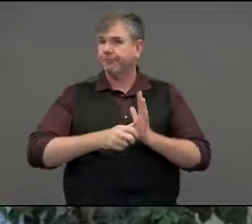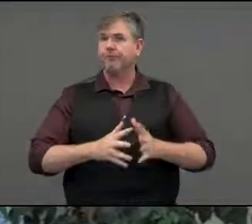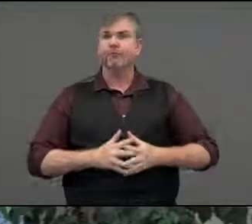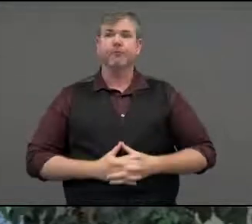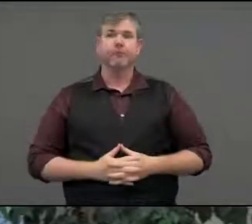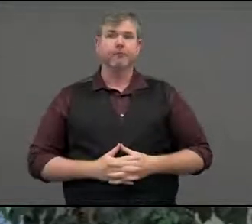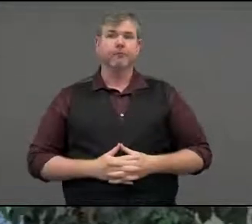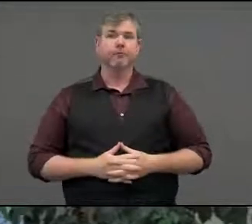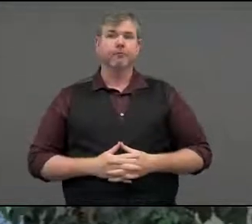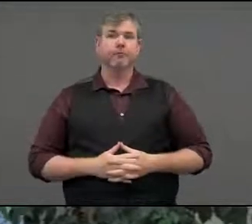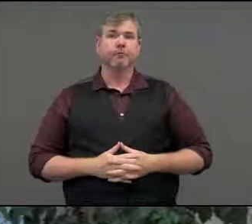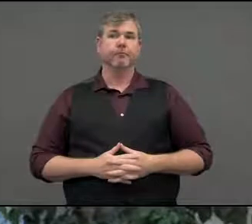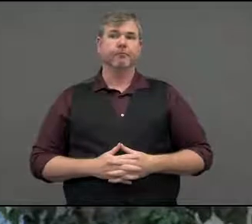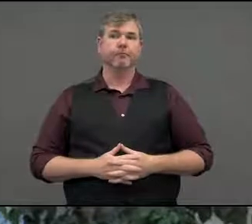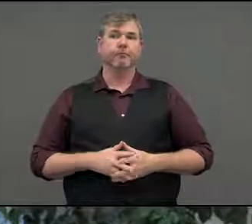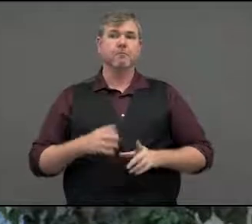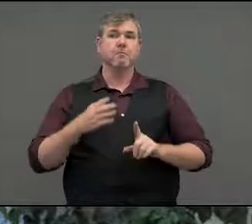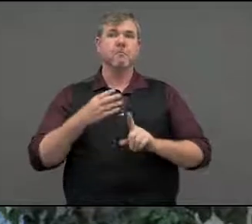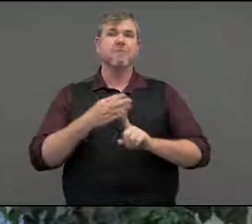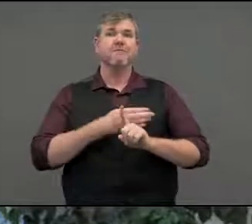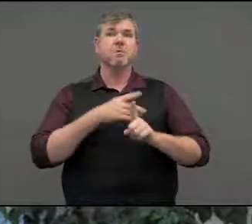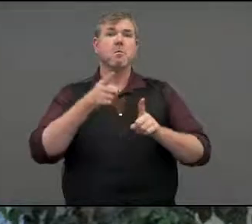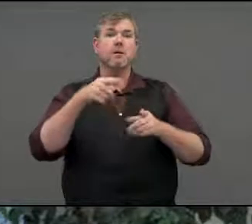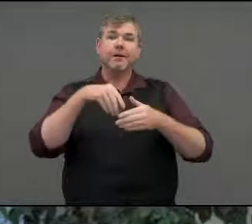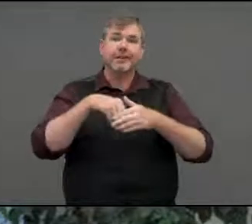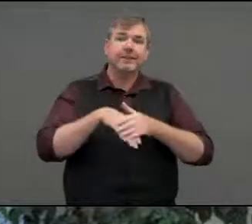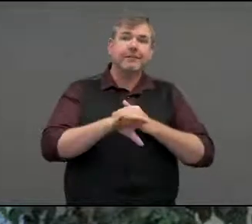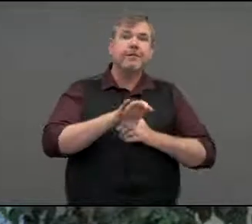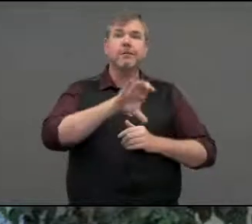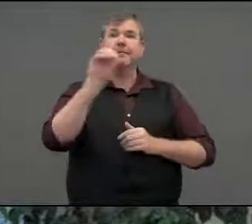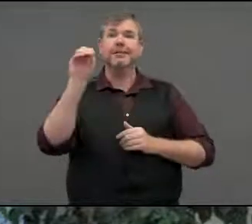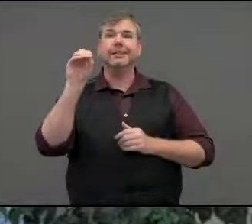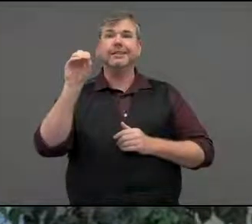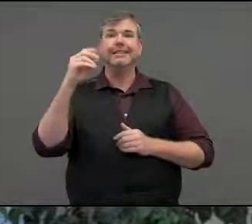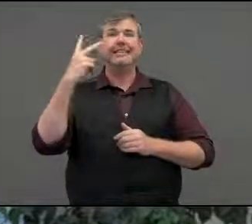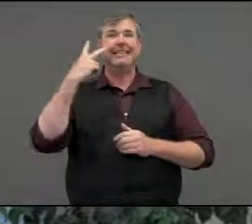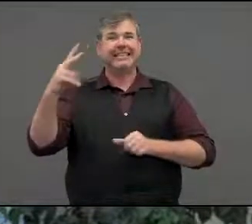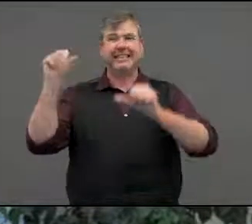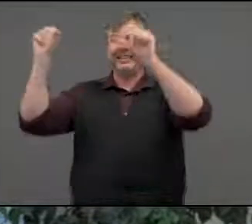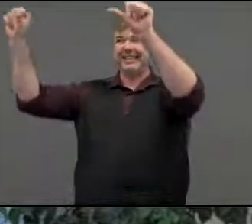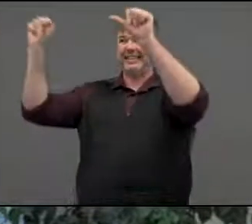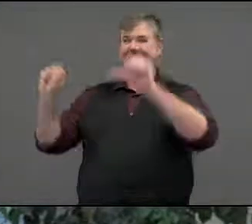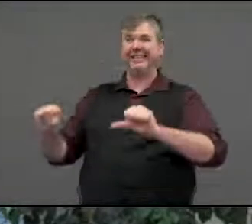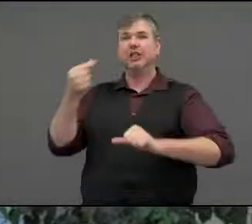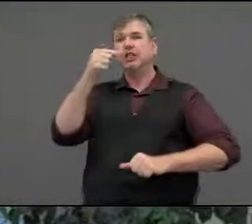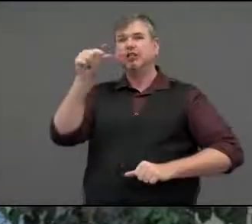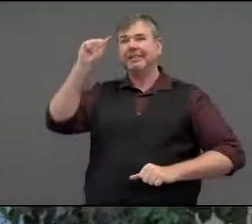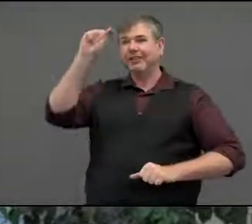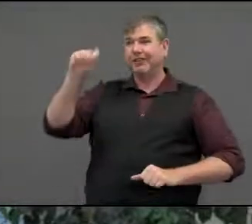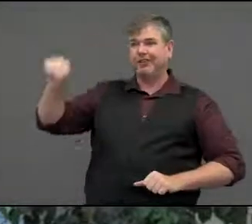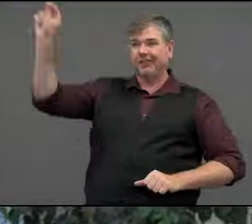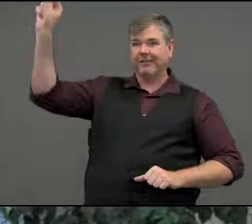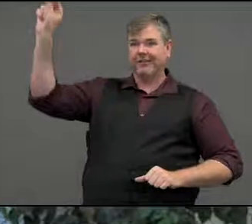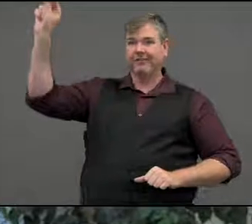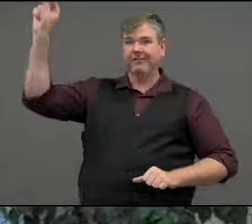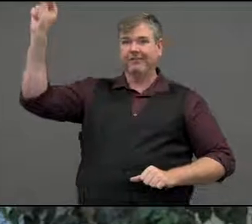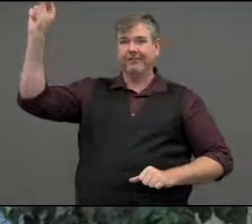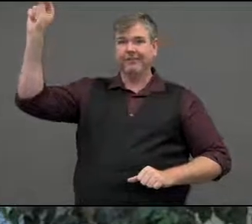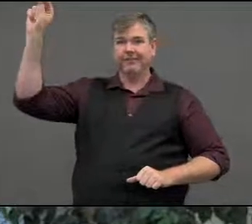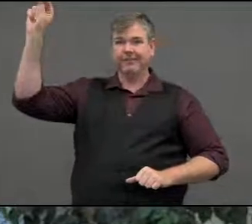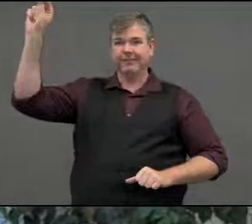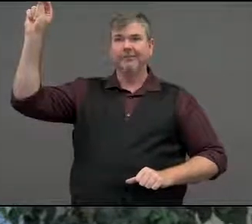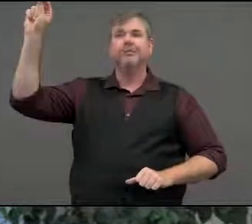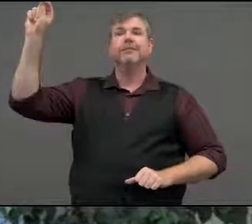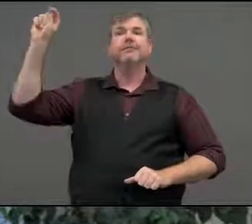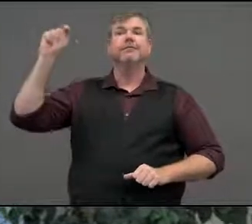should be looking for that check mark dated July 2nd. Absolutely. And if a business does not have that displayed, we recommend that